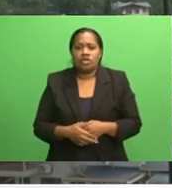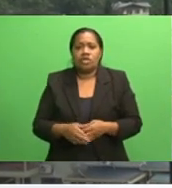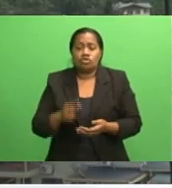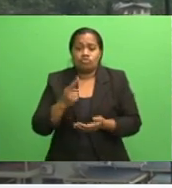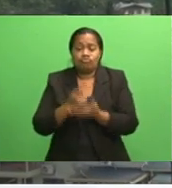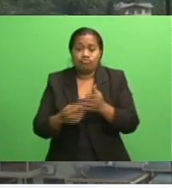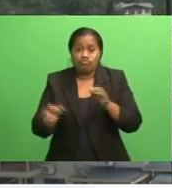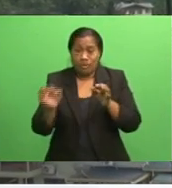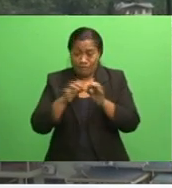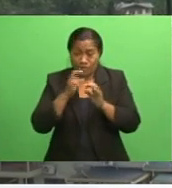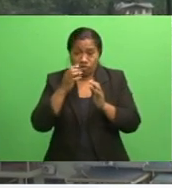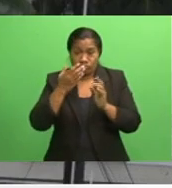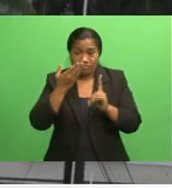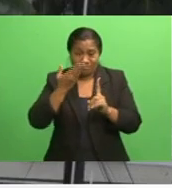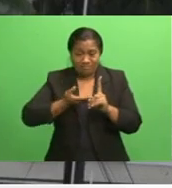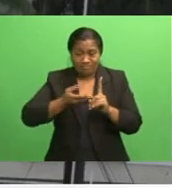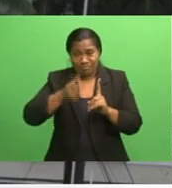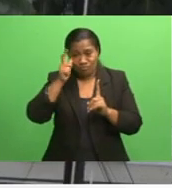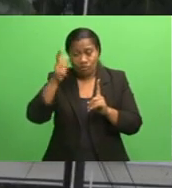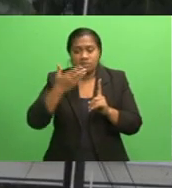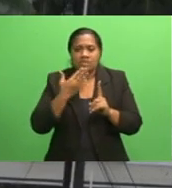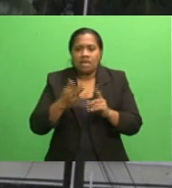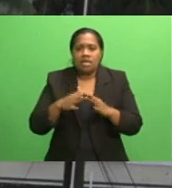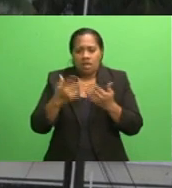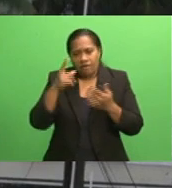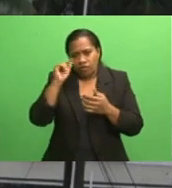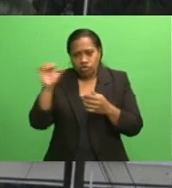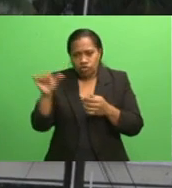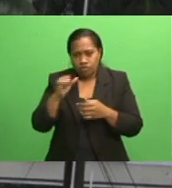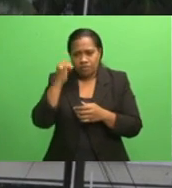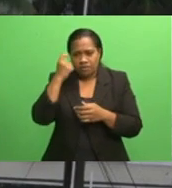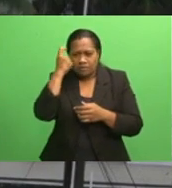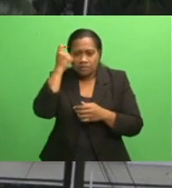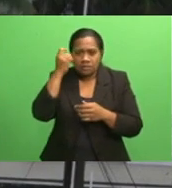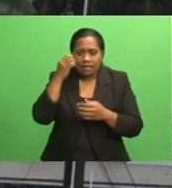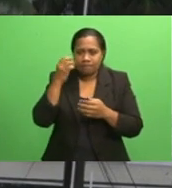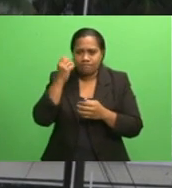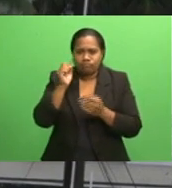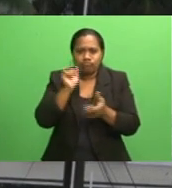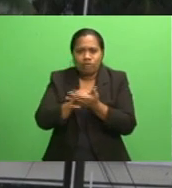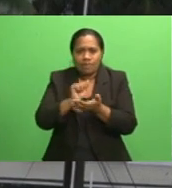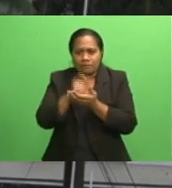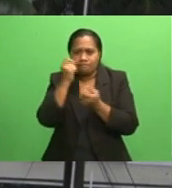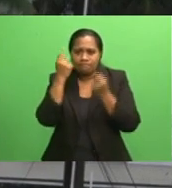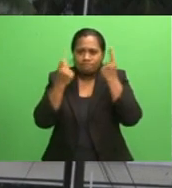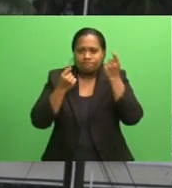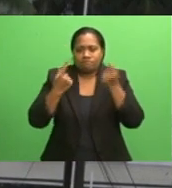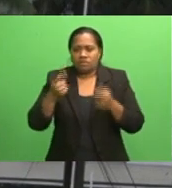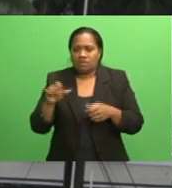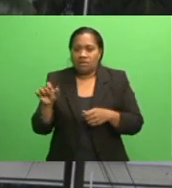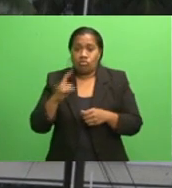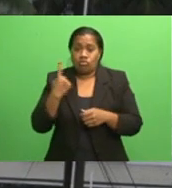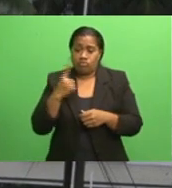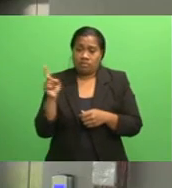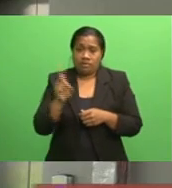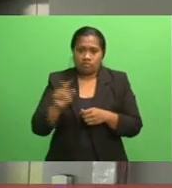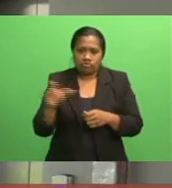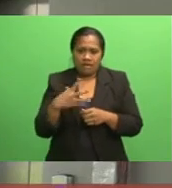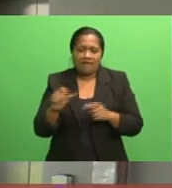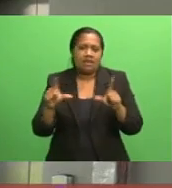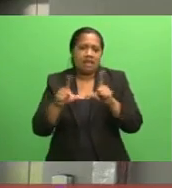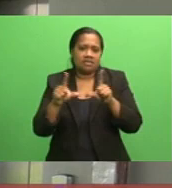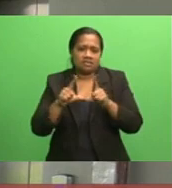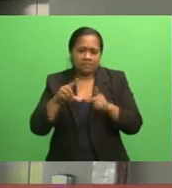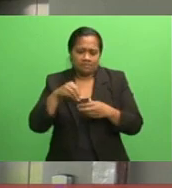says Fijians should be vigilant as legitimate agents will have an identity card issued by the board. As far as the RealB